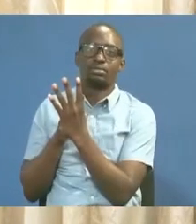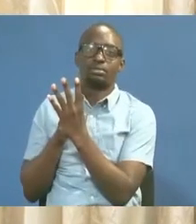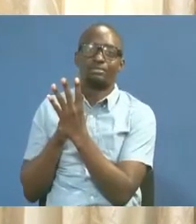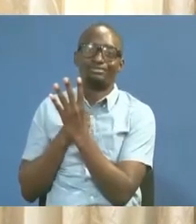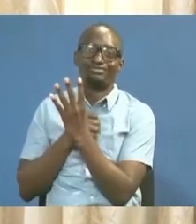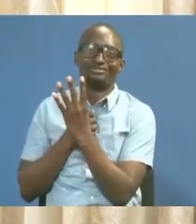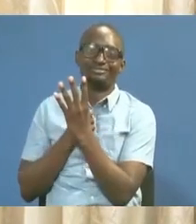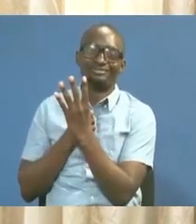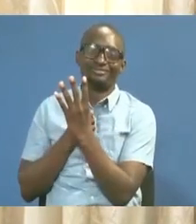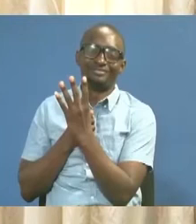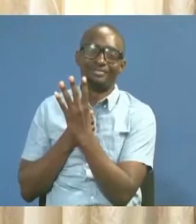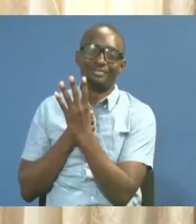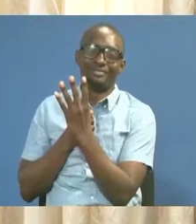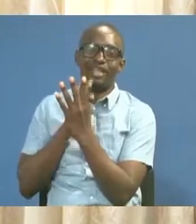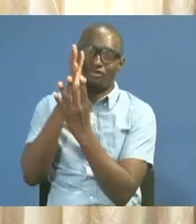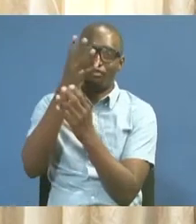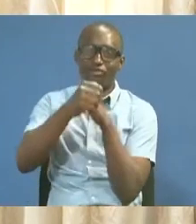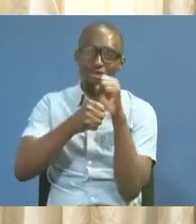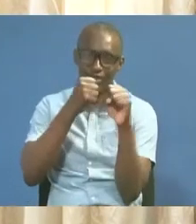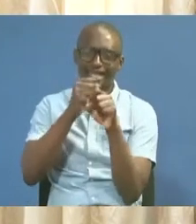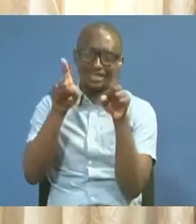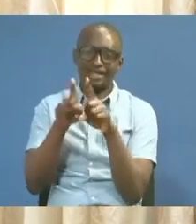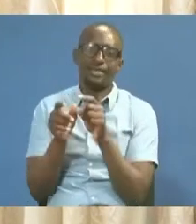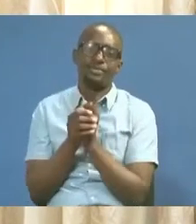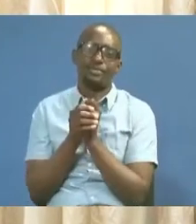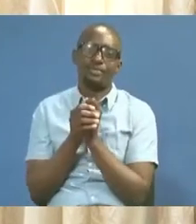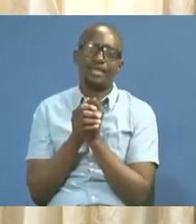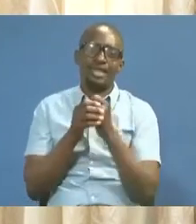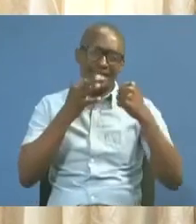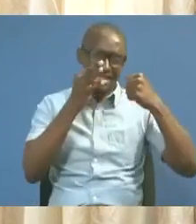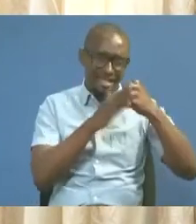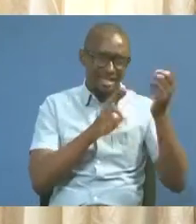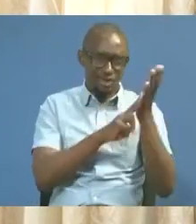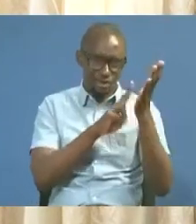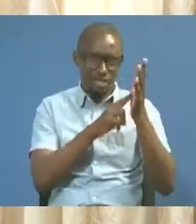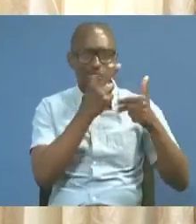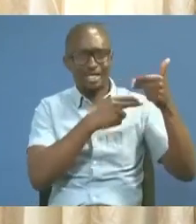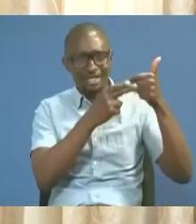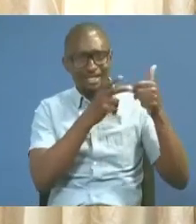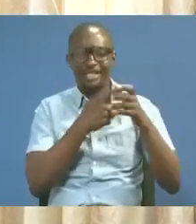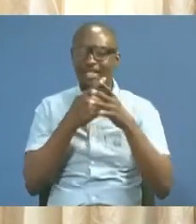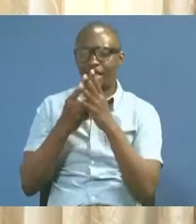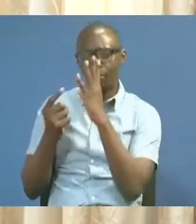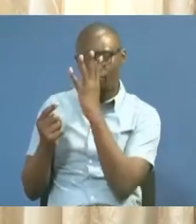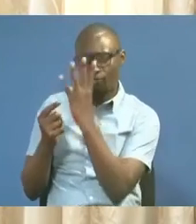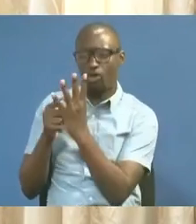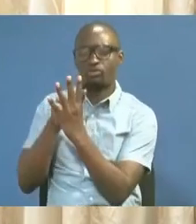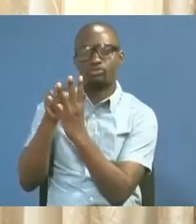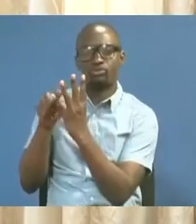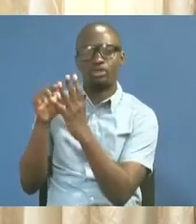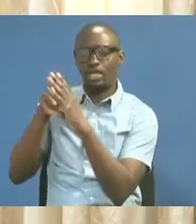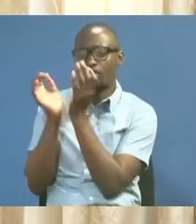Sorry. If in the fourth year, you do the same. You take 8 units in history and 4 units in geography.